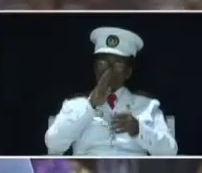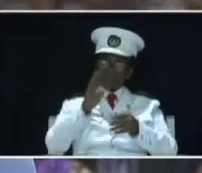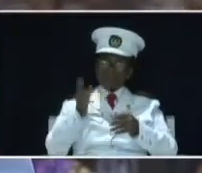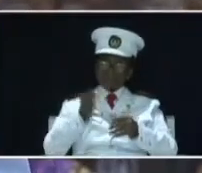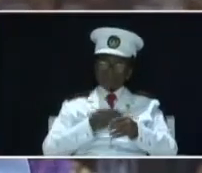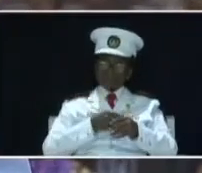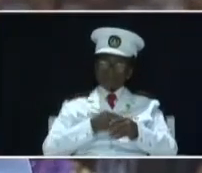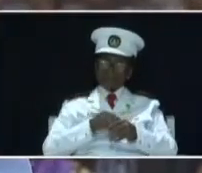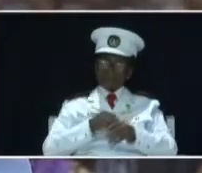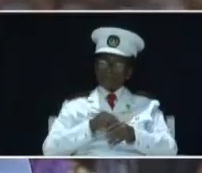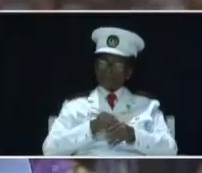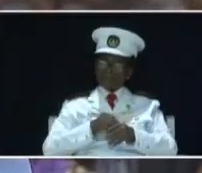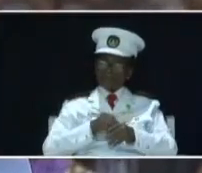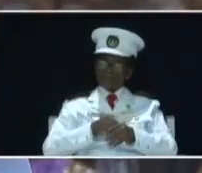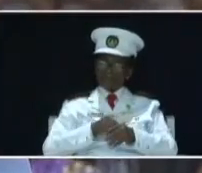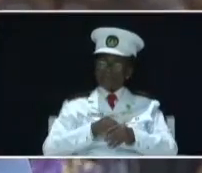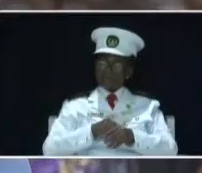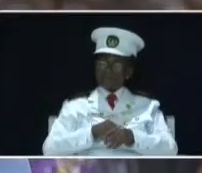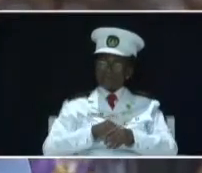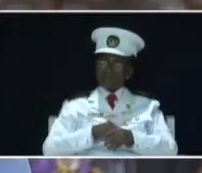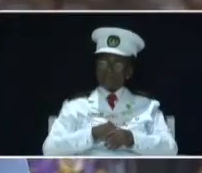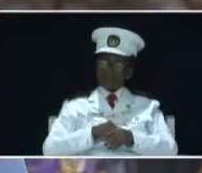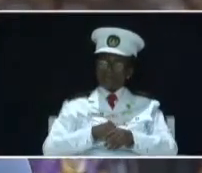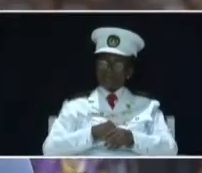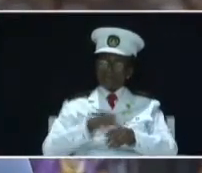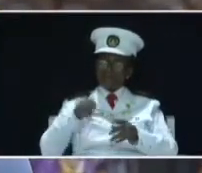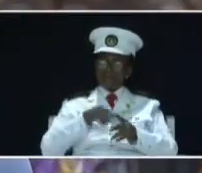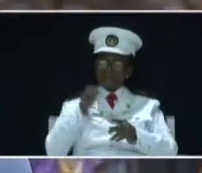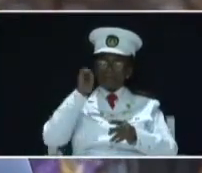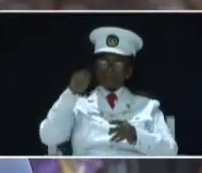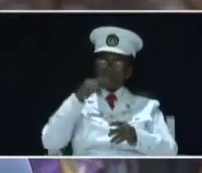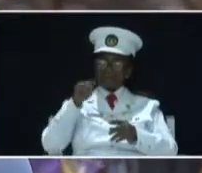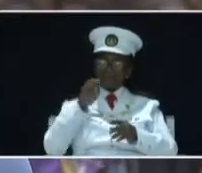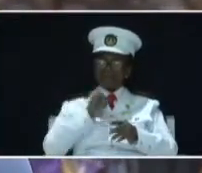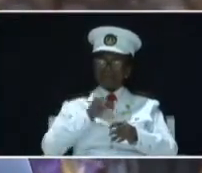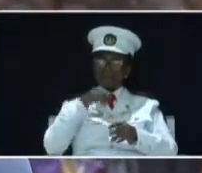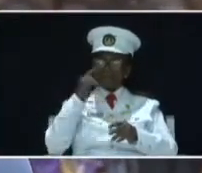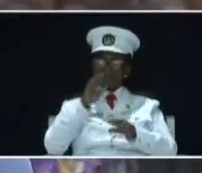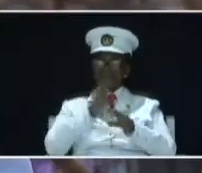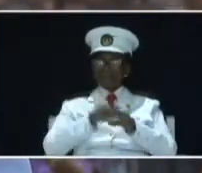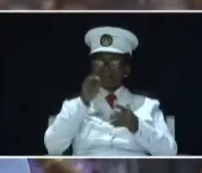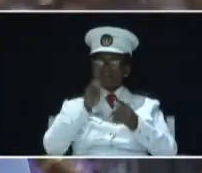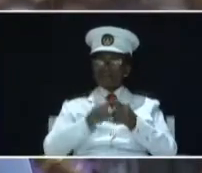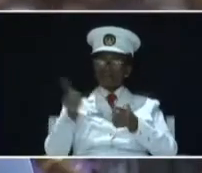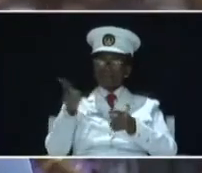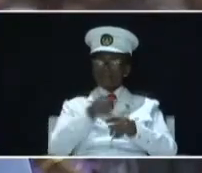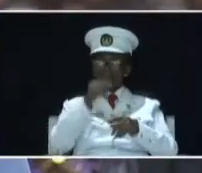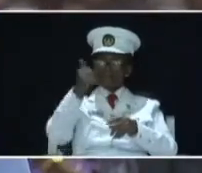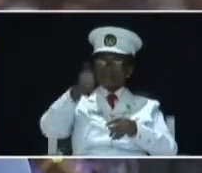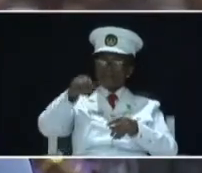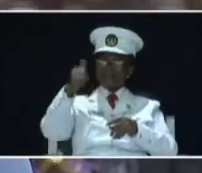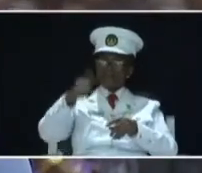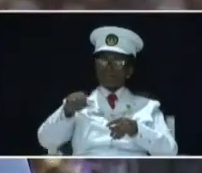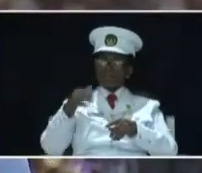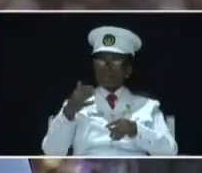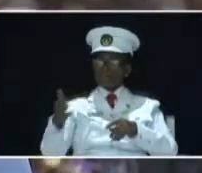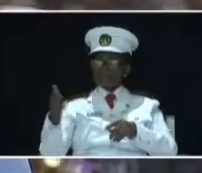And the Lord answered him. He said, "I say unto you, anything you have